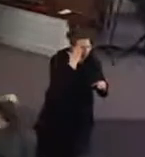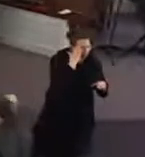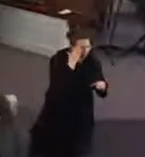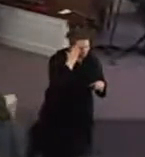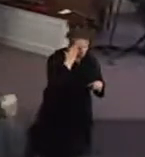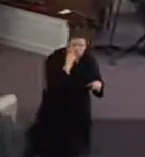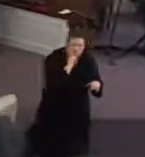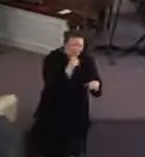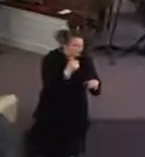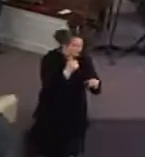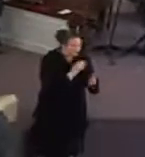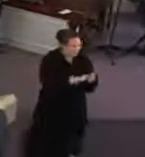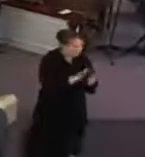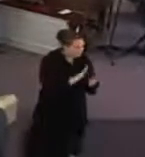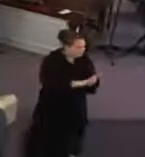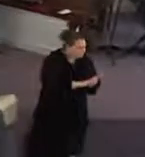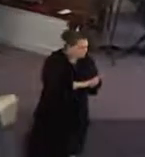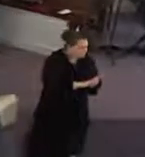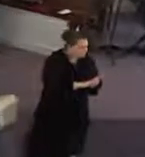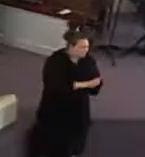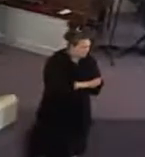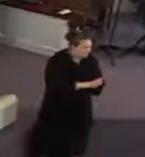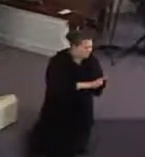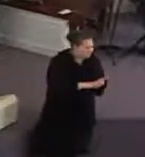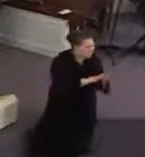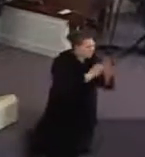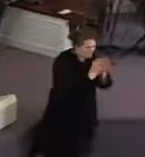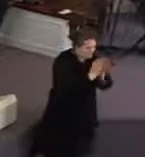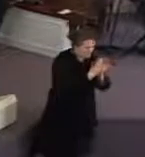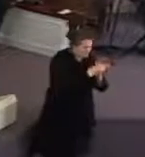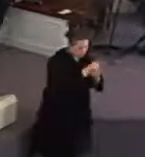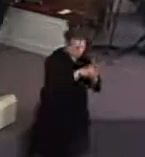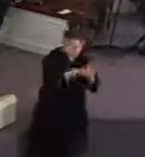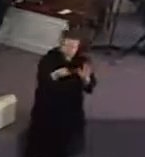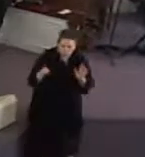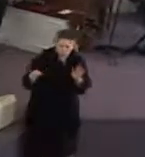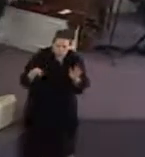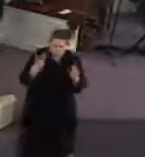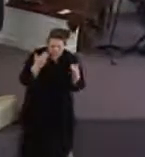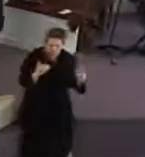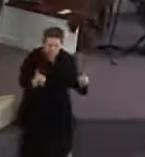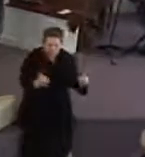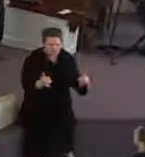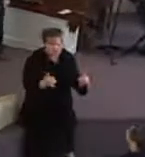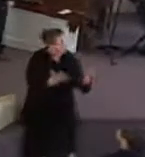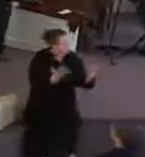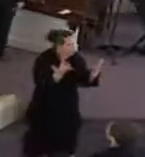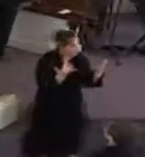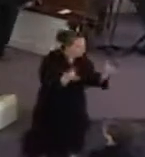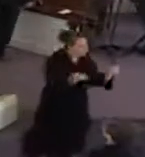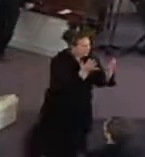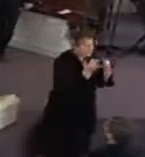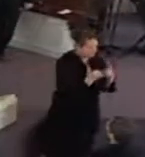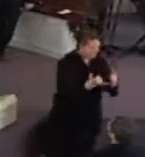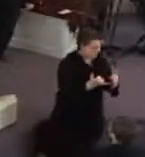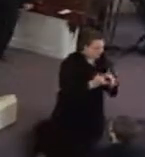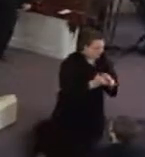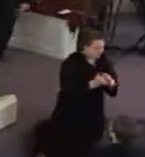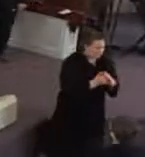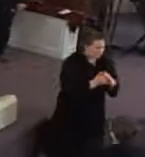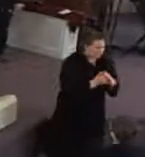well with my soul. And so I'm asking you today, I'm asking that you would come today in